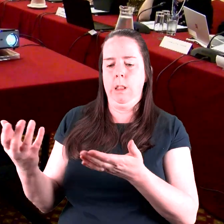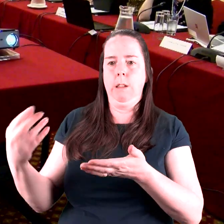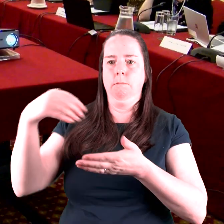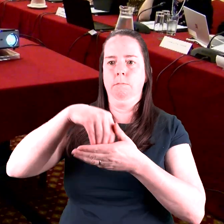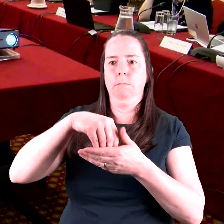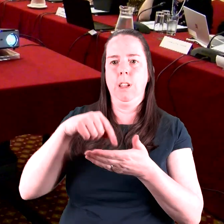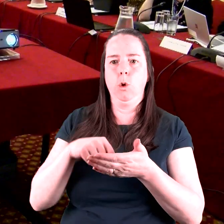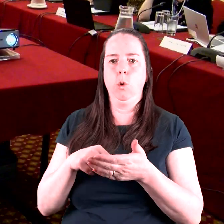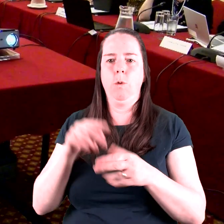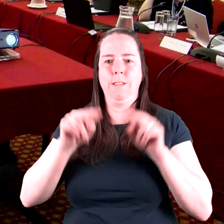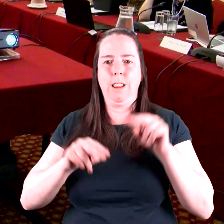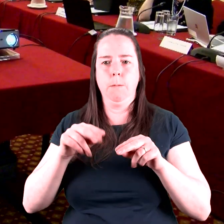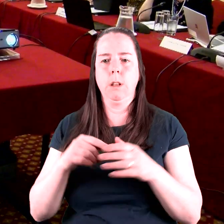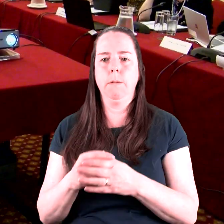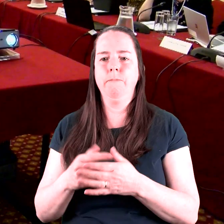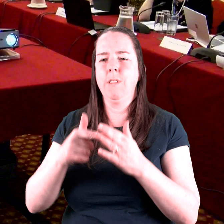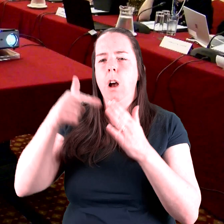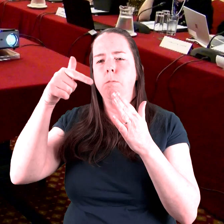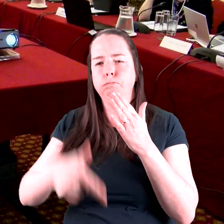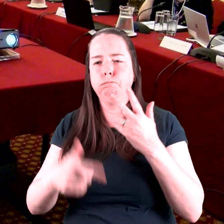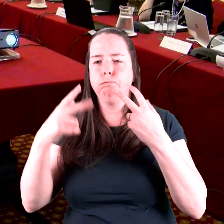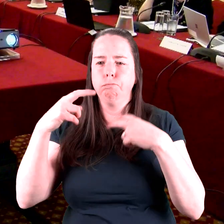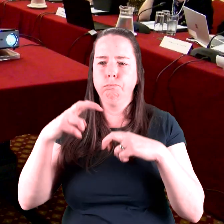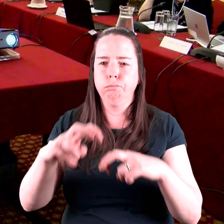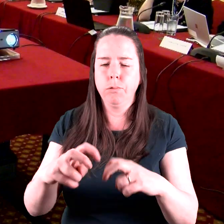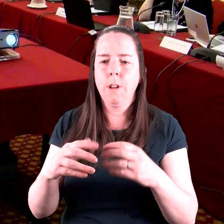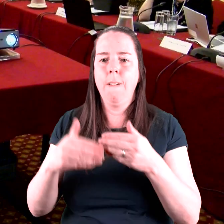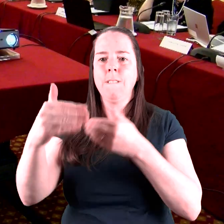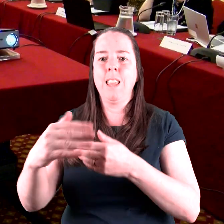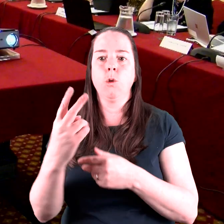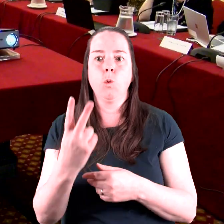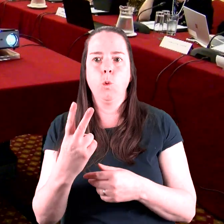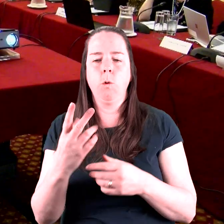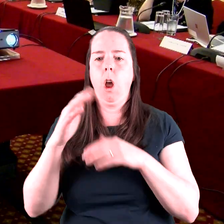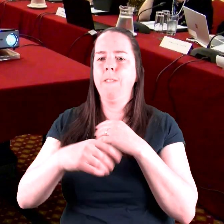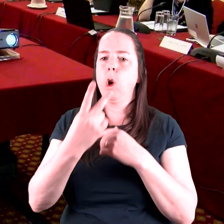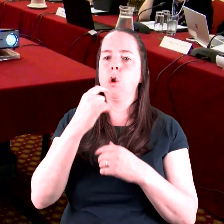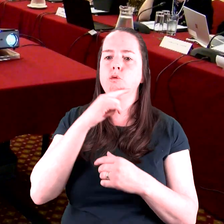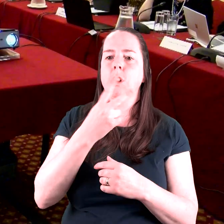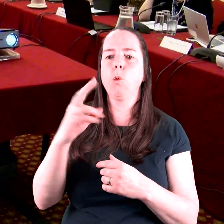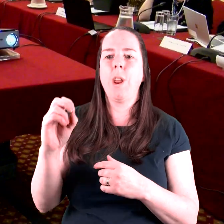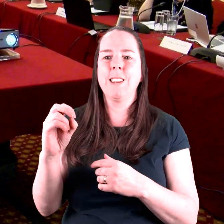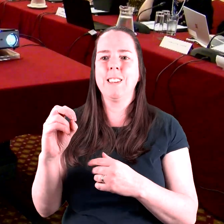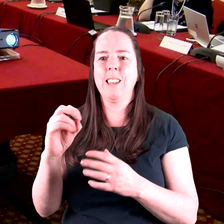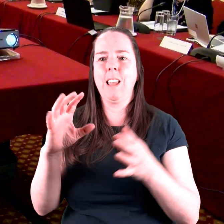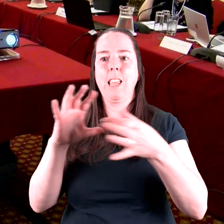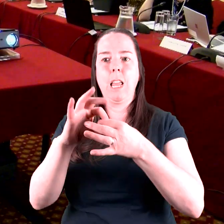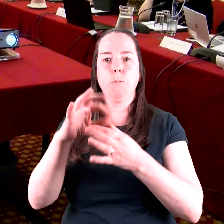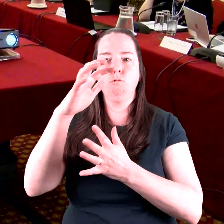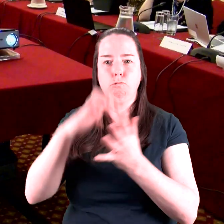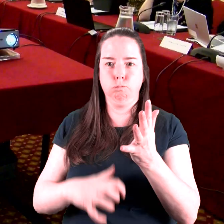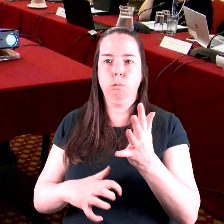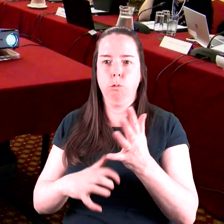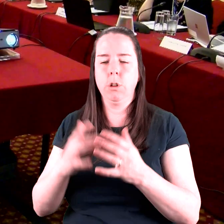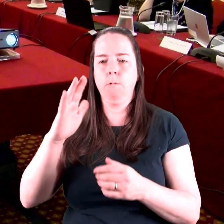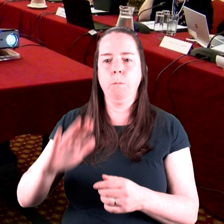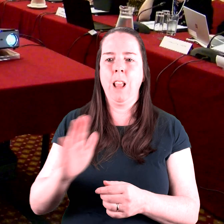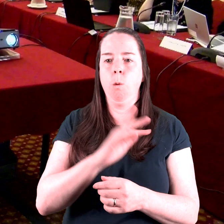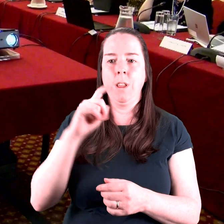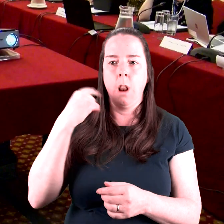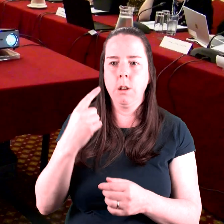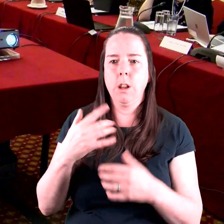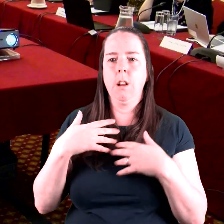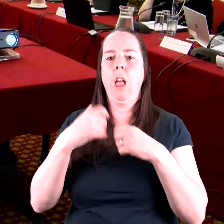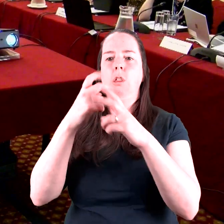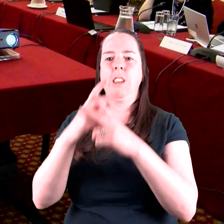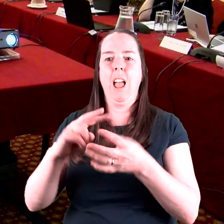into the needs assessment. And then that deeper analysis we did in phase 2 of over 120 engagement reports from across South